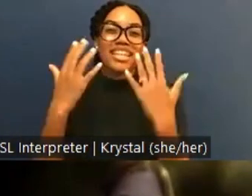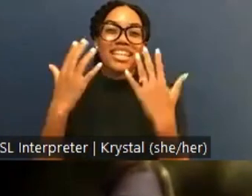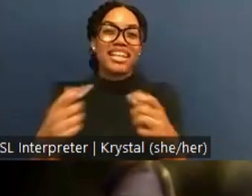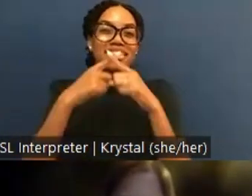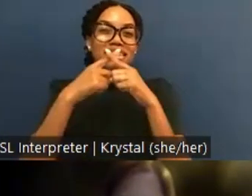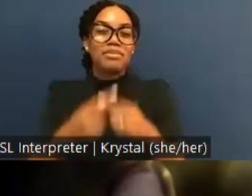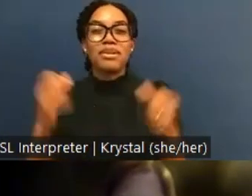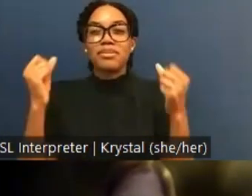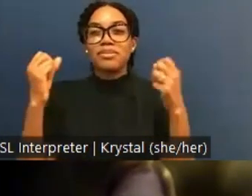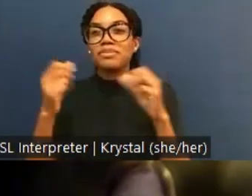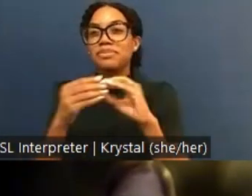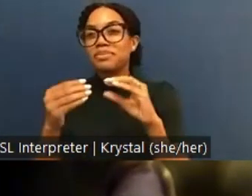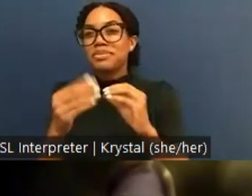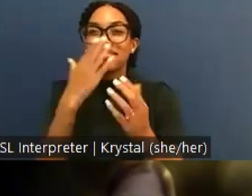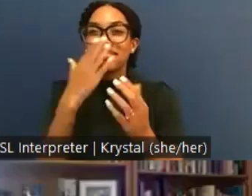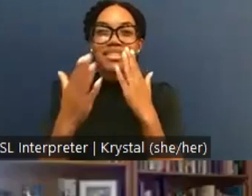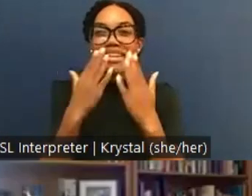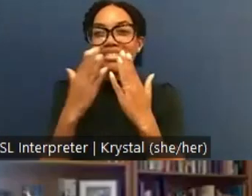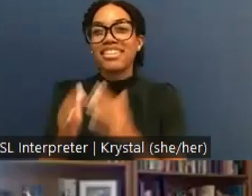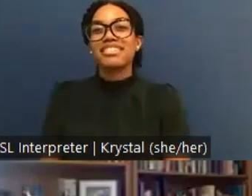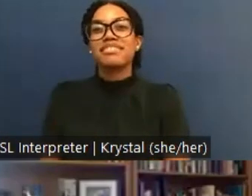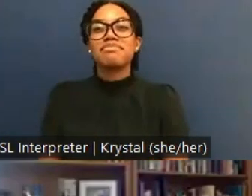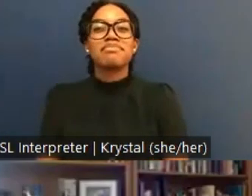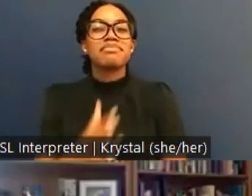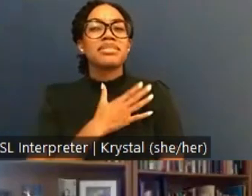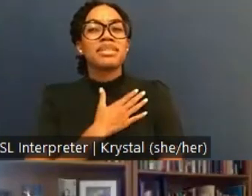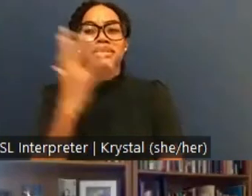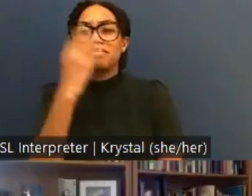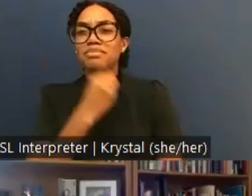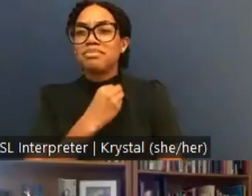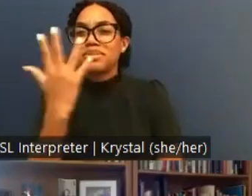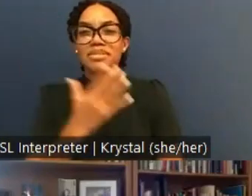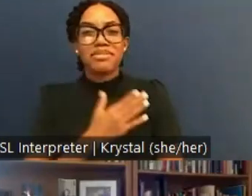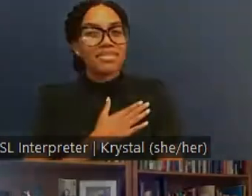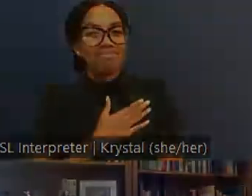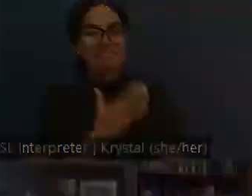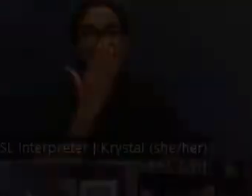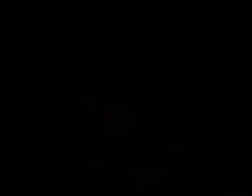Thank you so much. Dr. Roberts, moving and brilliant. Yes. Yes.